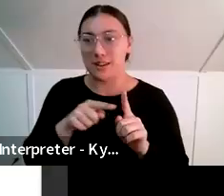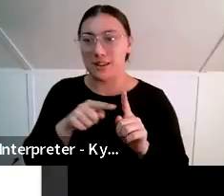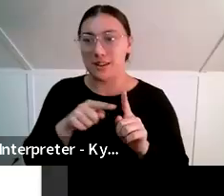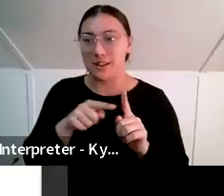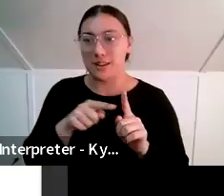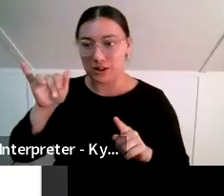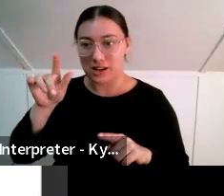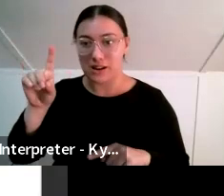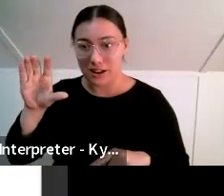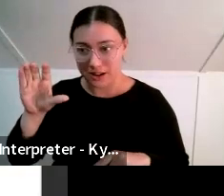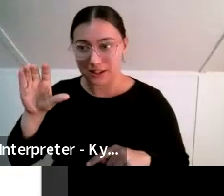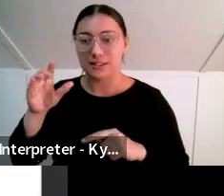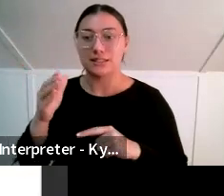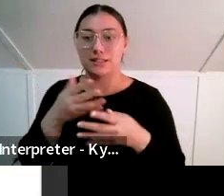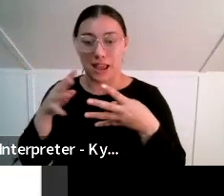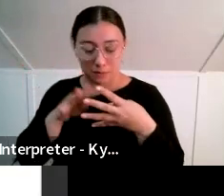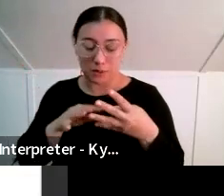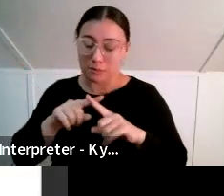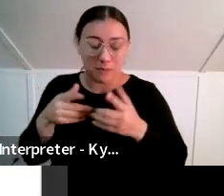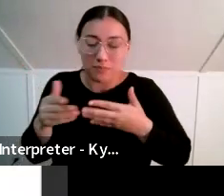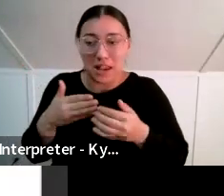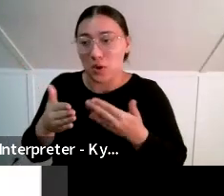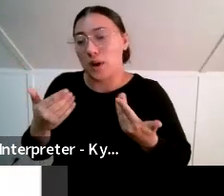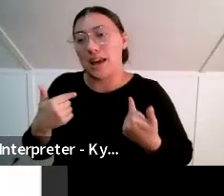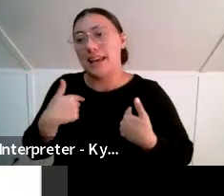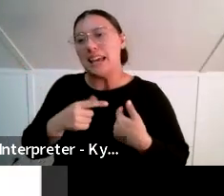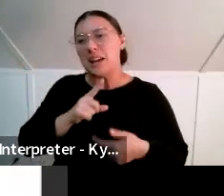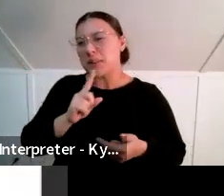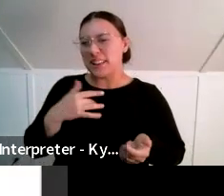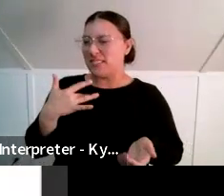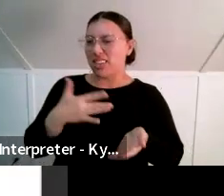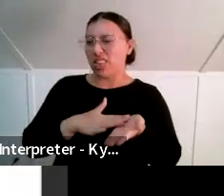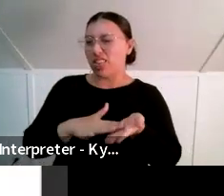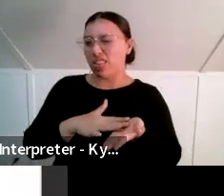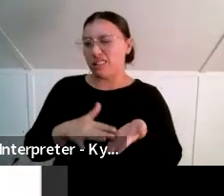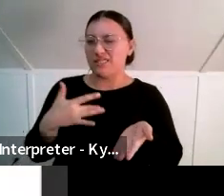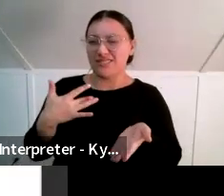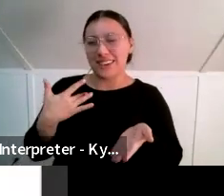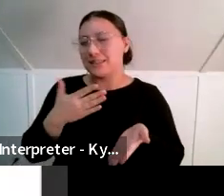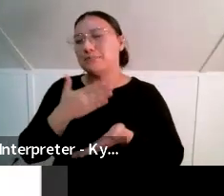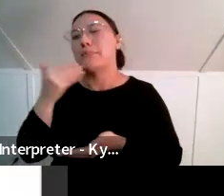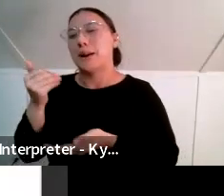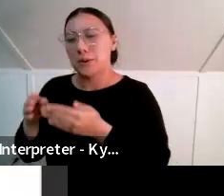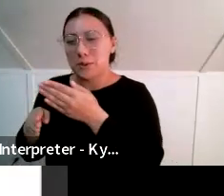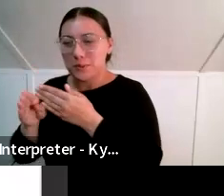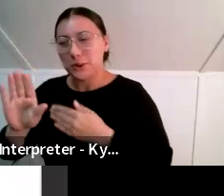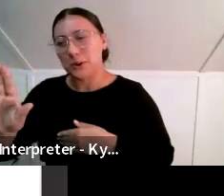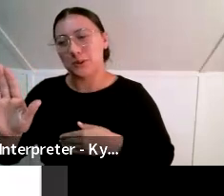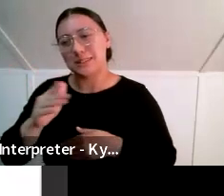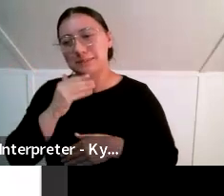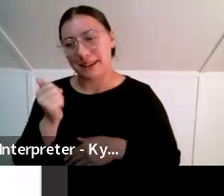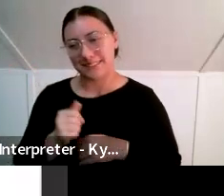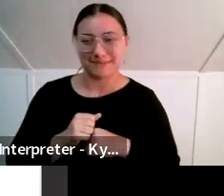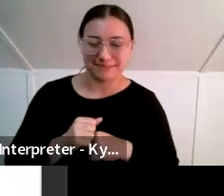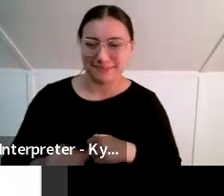I'll show it to you. I have it in my room. Awesome. Yeah. I have a question. Yeah. My name is Mackenzie. I'm actually a student of Mona's in dynamics